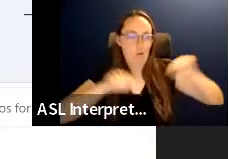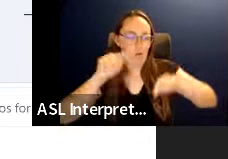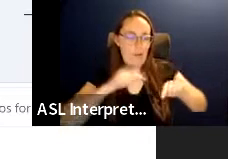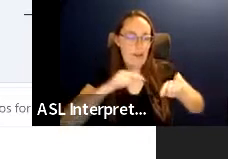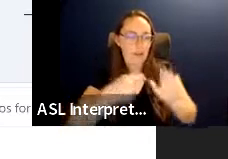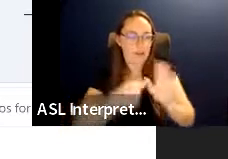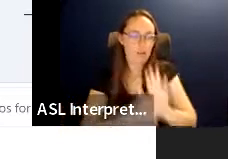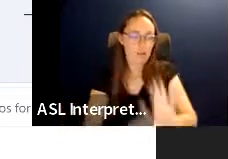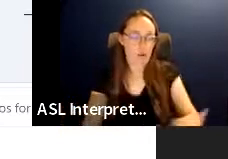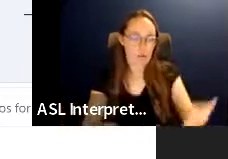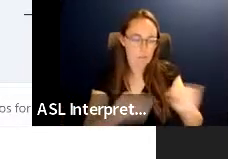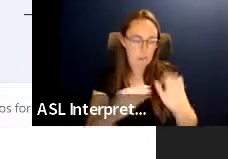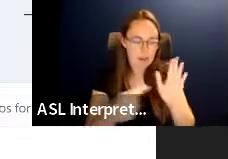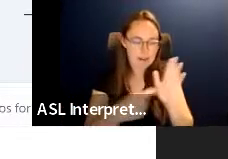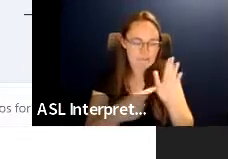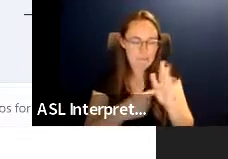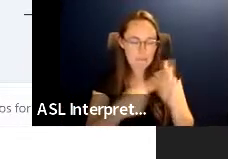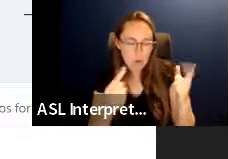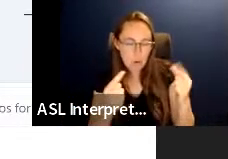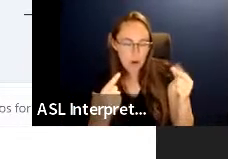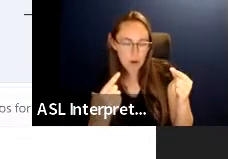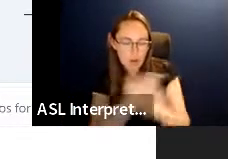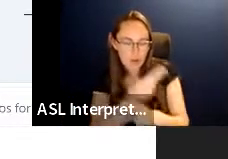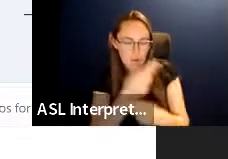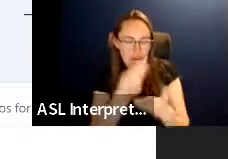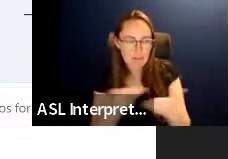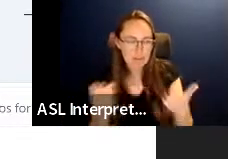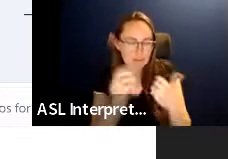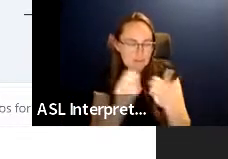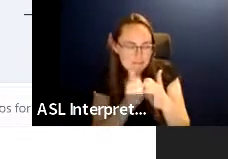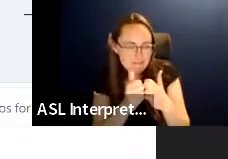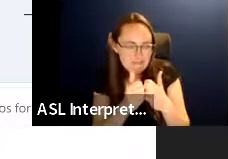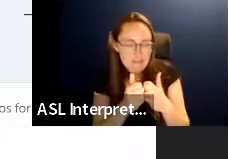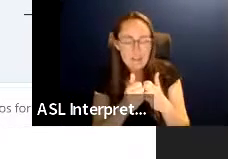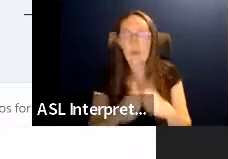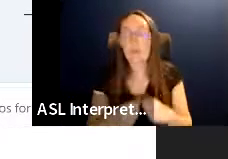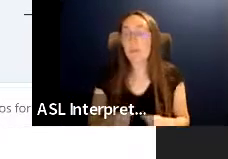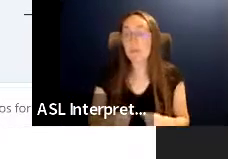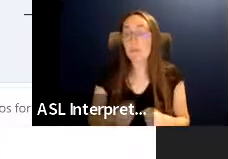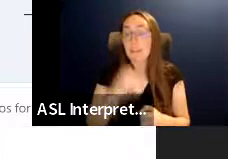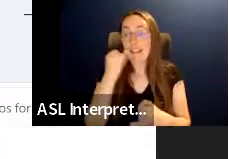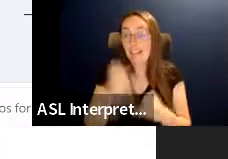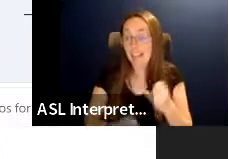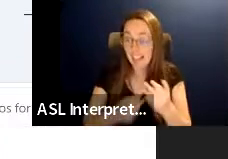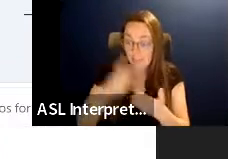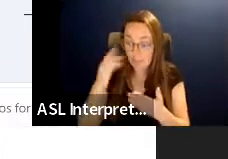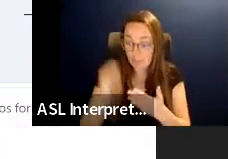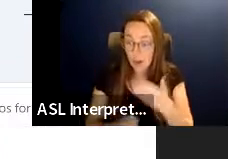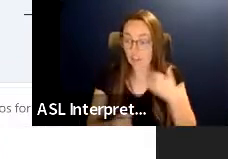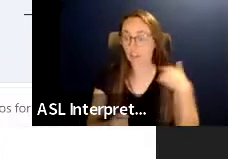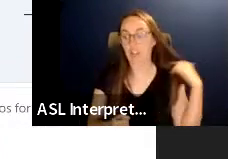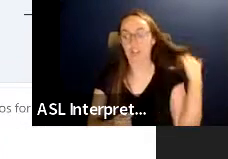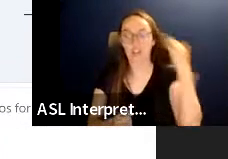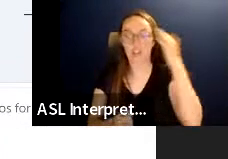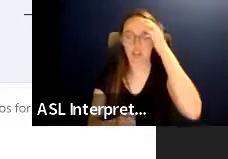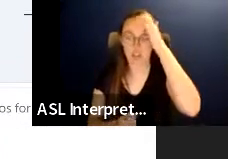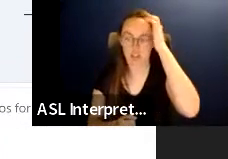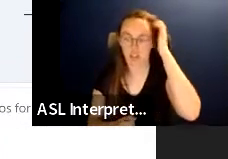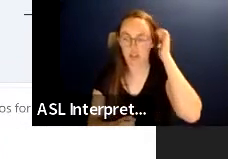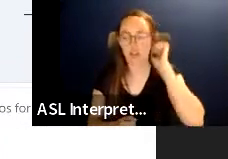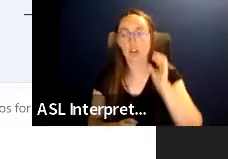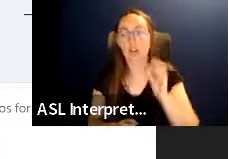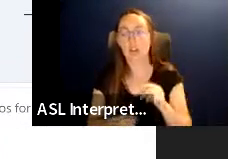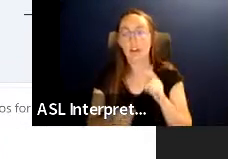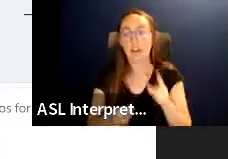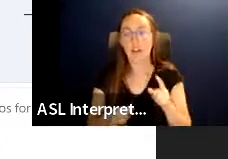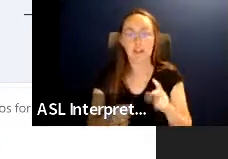examples of what you can do with the materials. So this last project is a universal cuff.